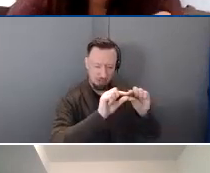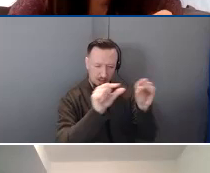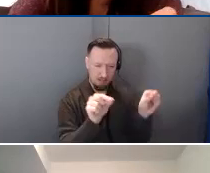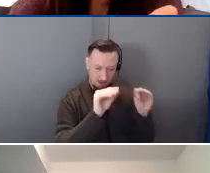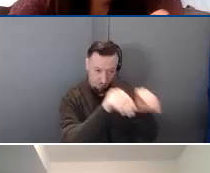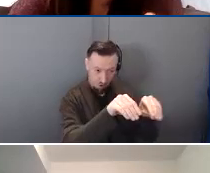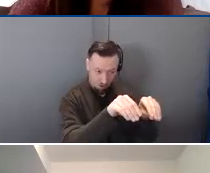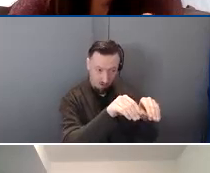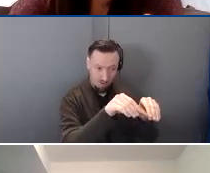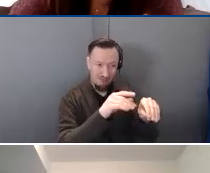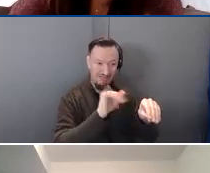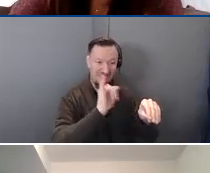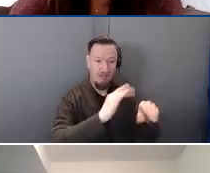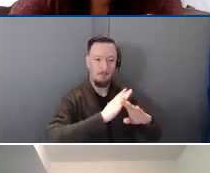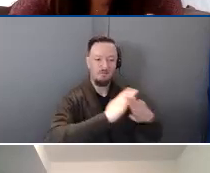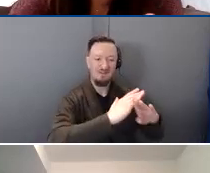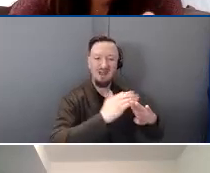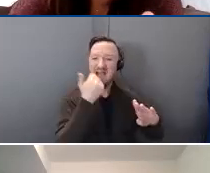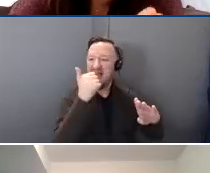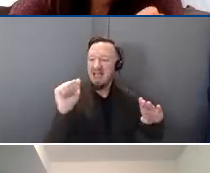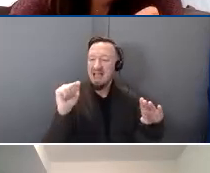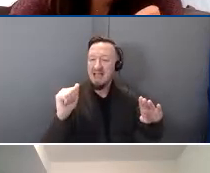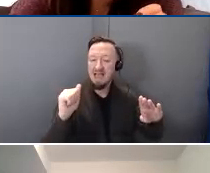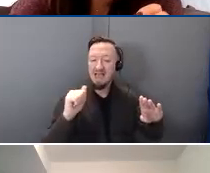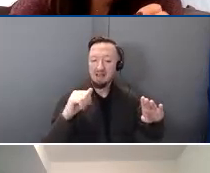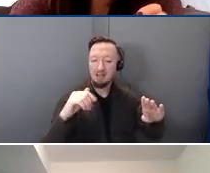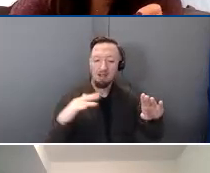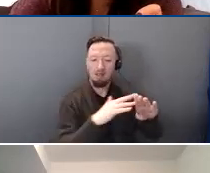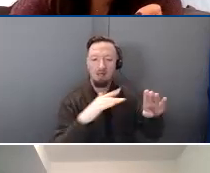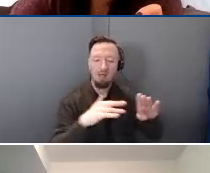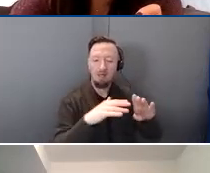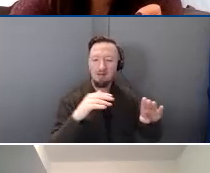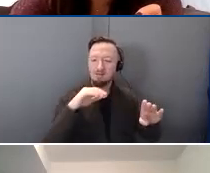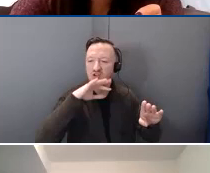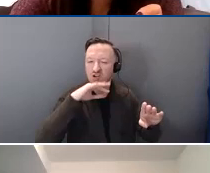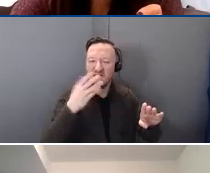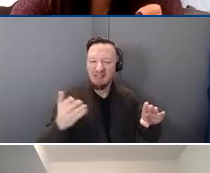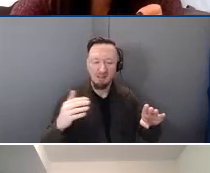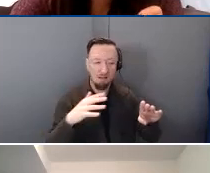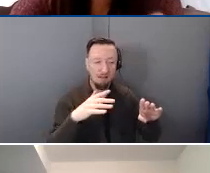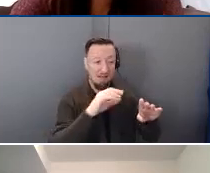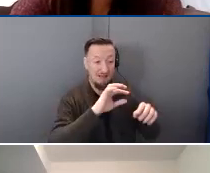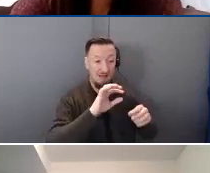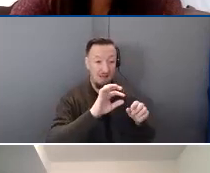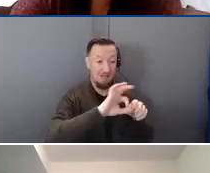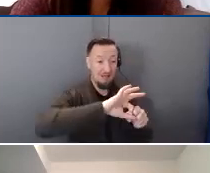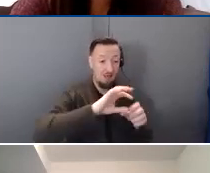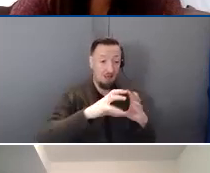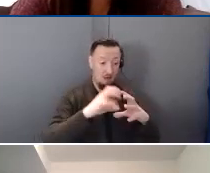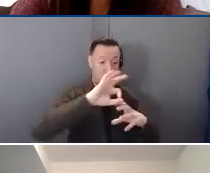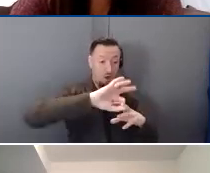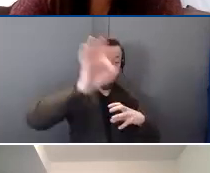stops any debris from the valve replacement from getting into these major arteries and spreading or